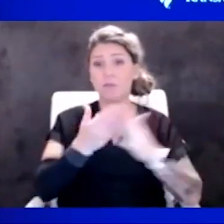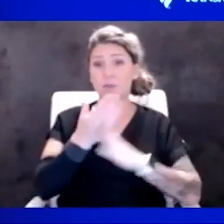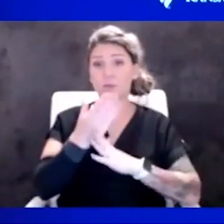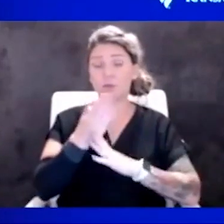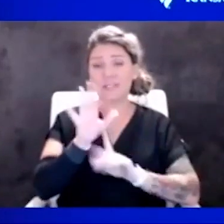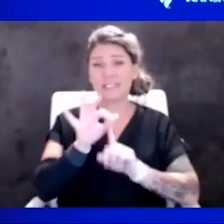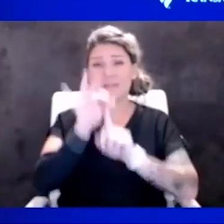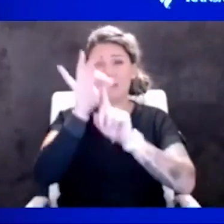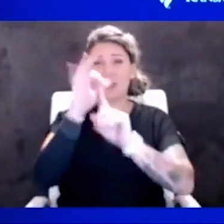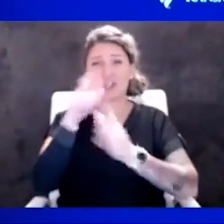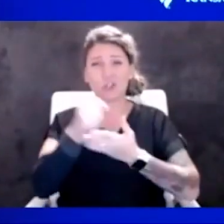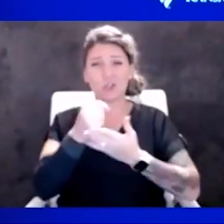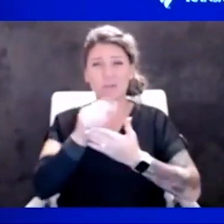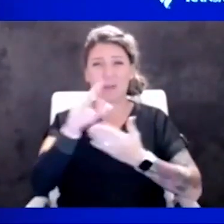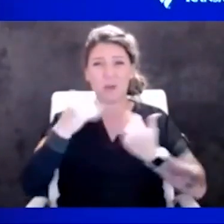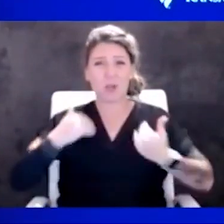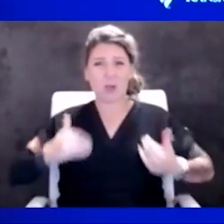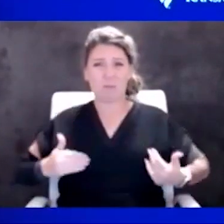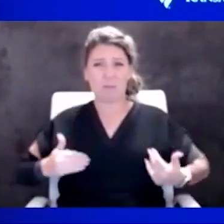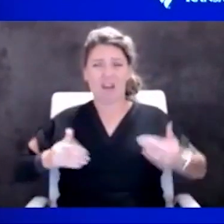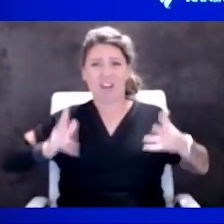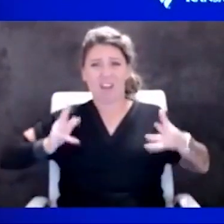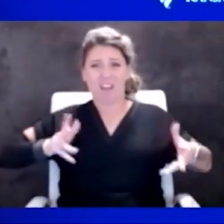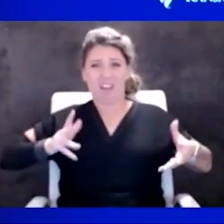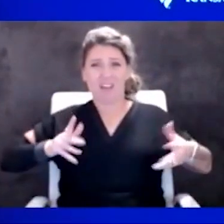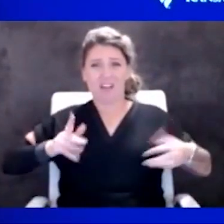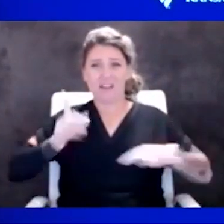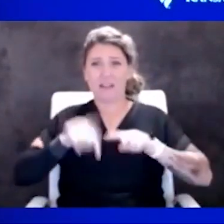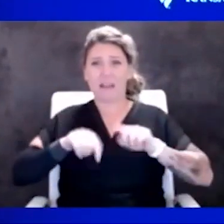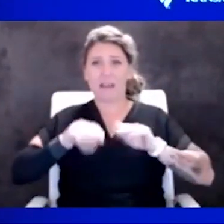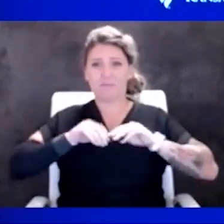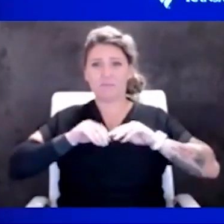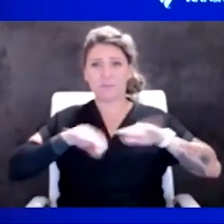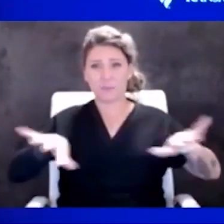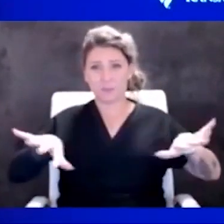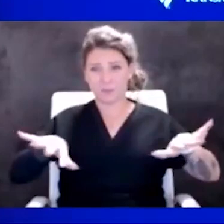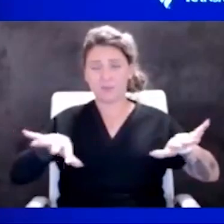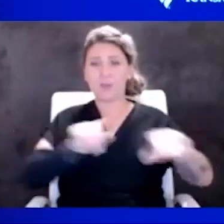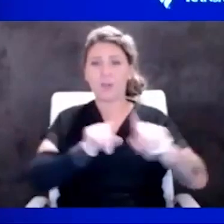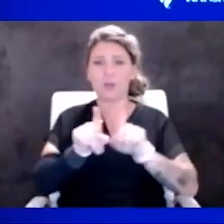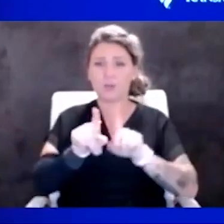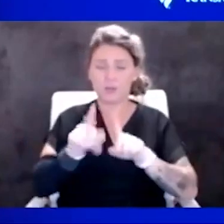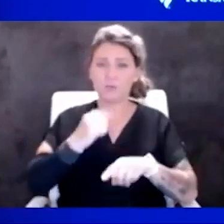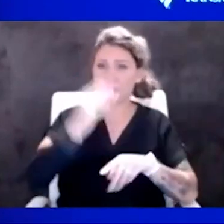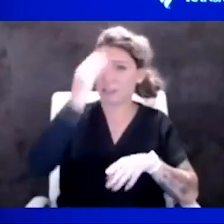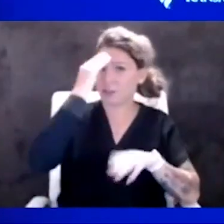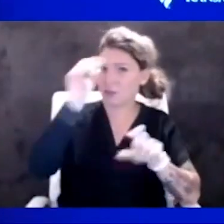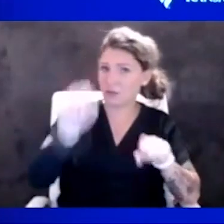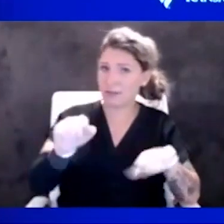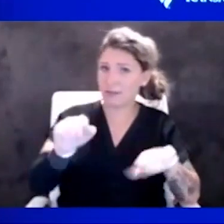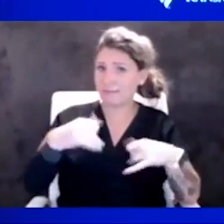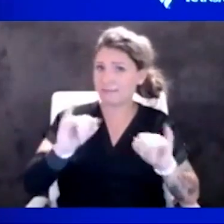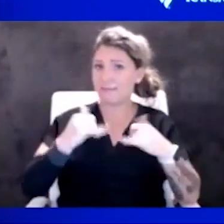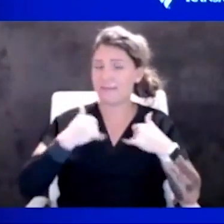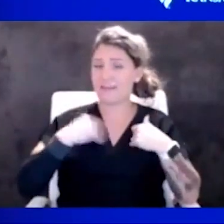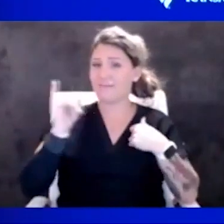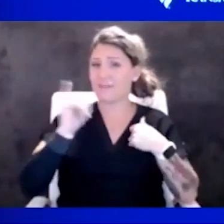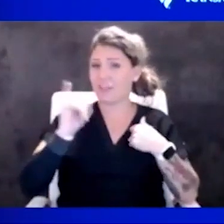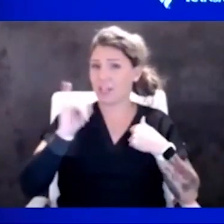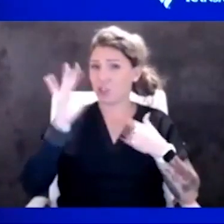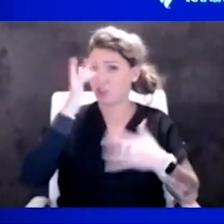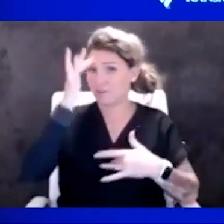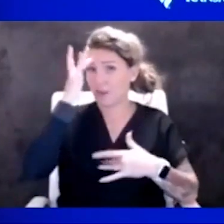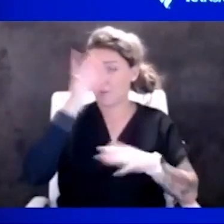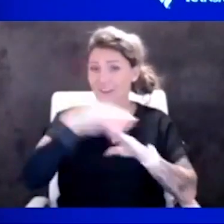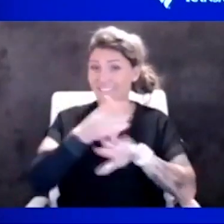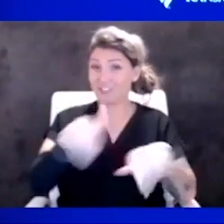their body contained so that they are unable to spread it as well. So we do know that you can still have infectious virus even after death,